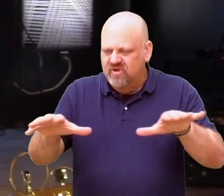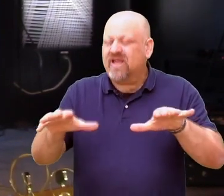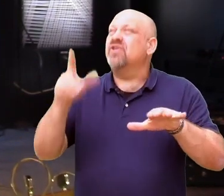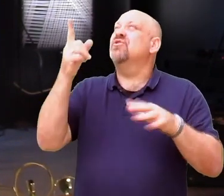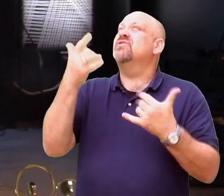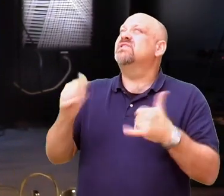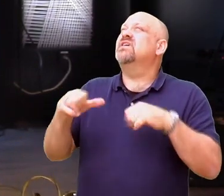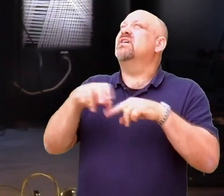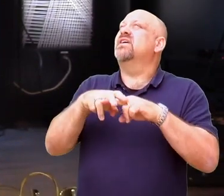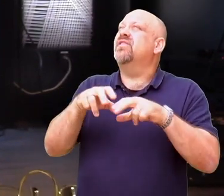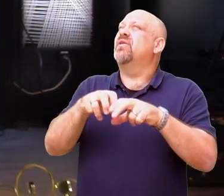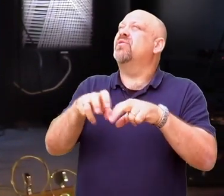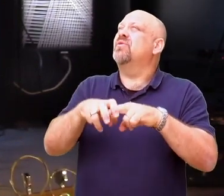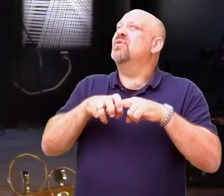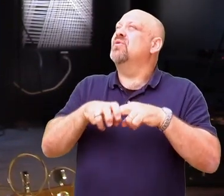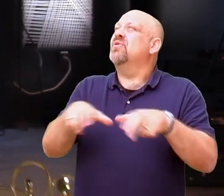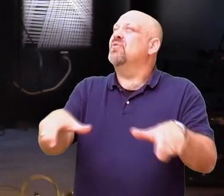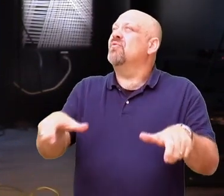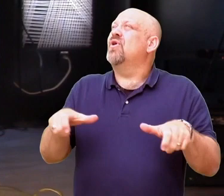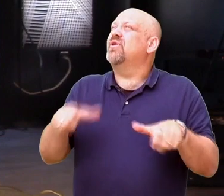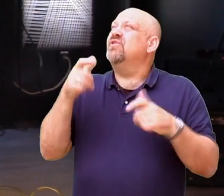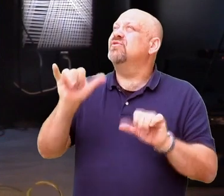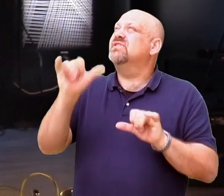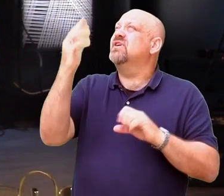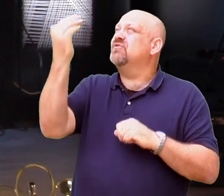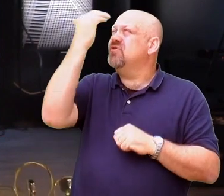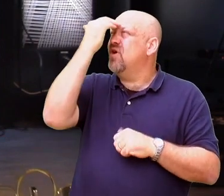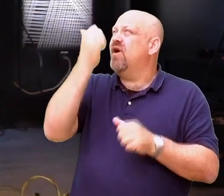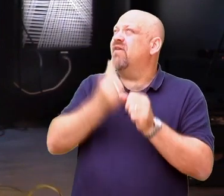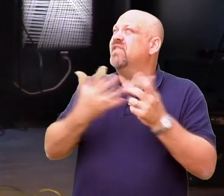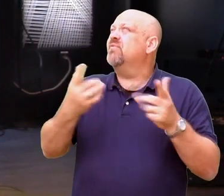are still on the throne and you still know everything that's going on.